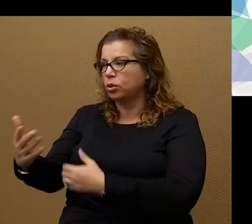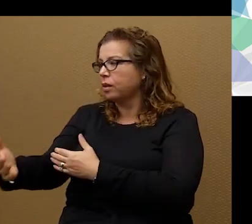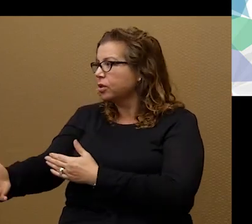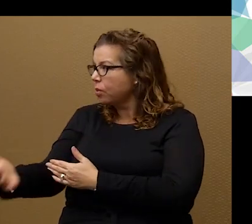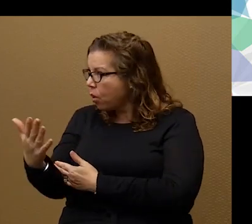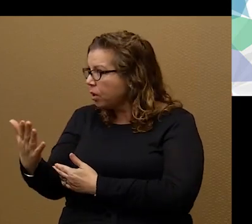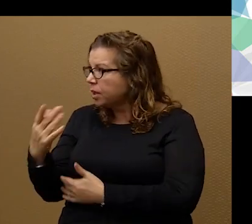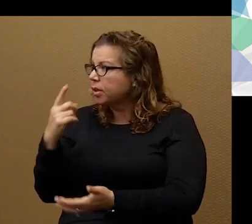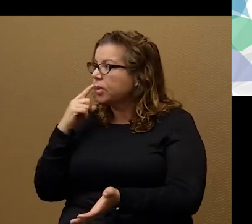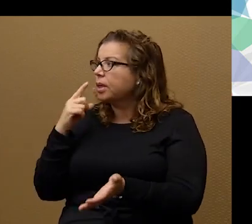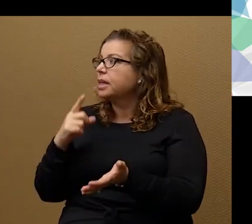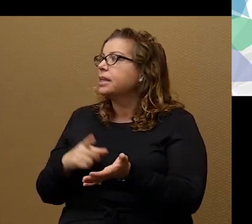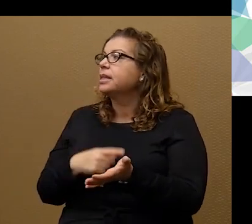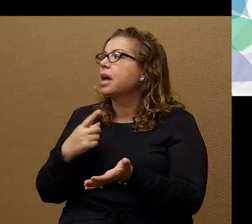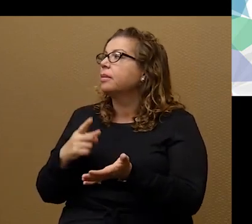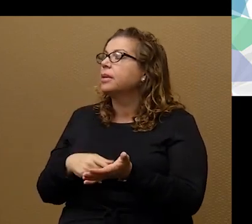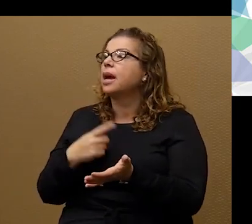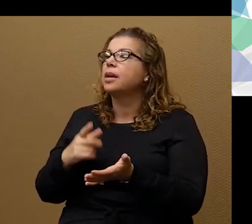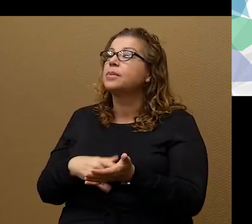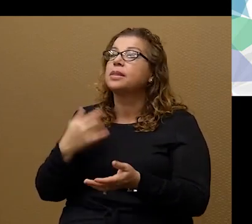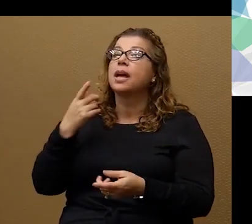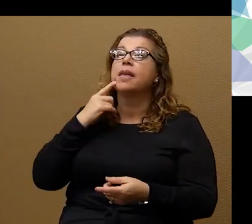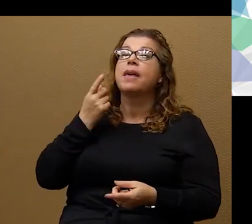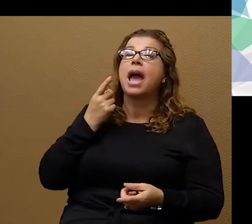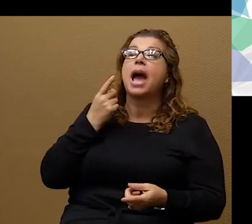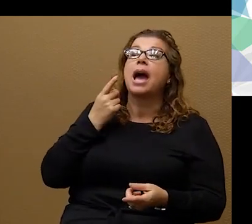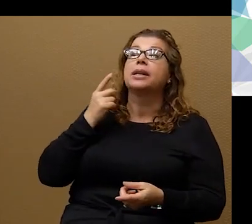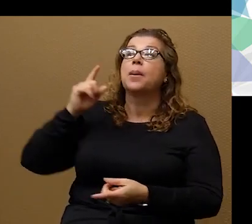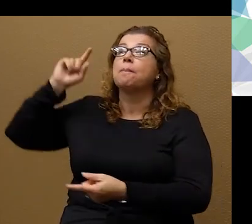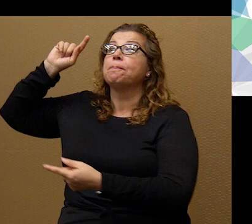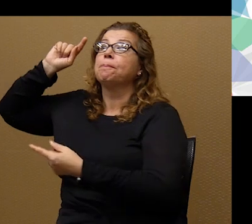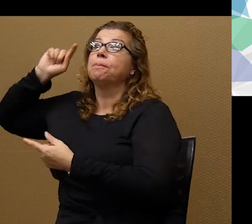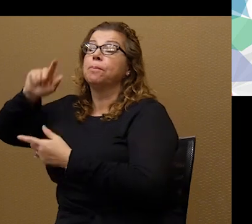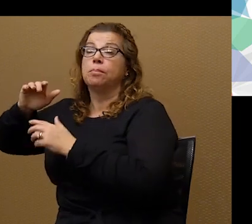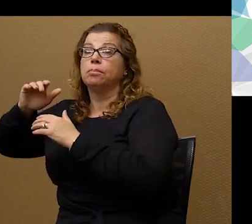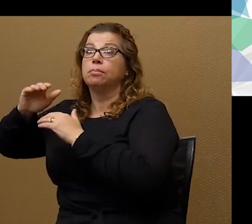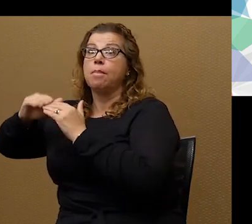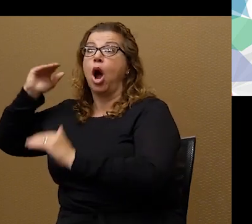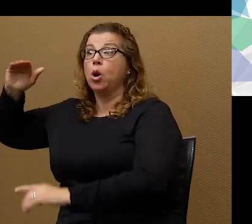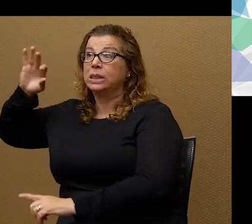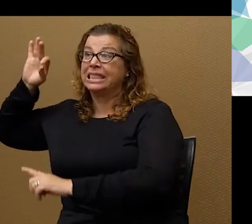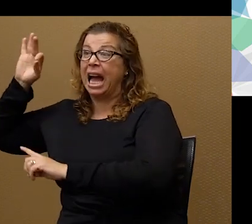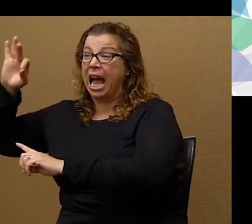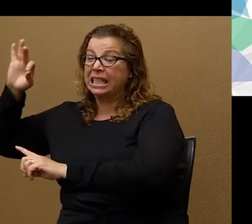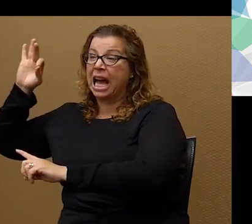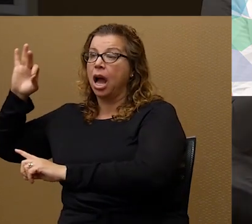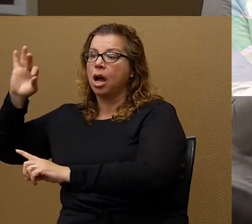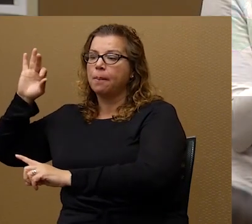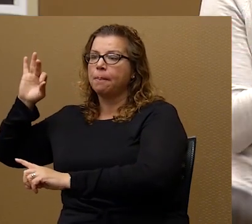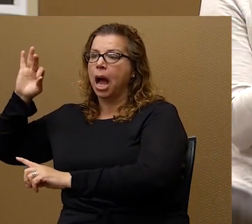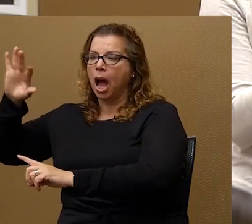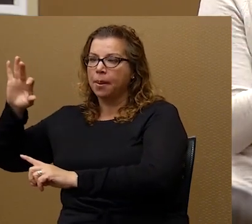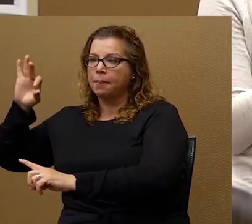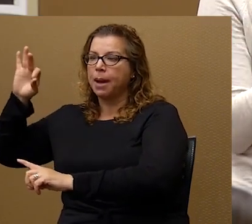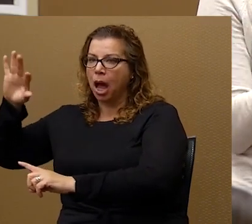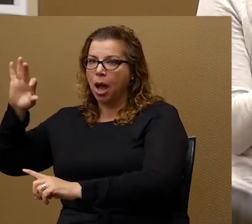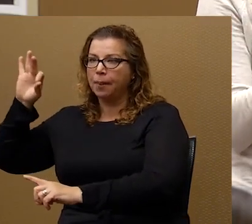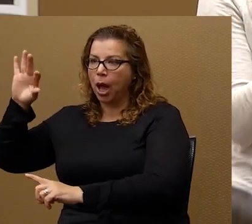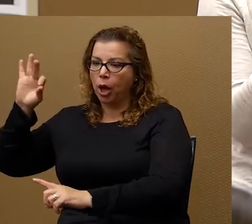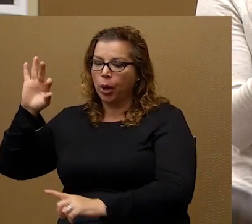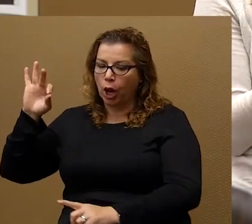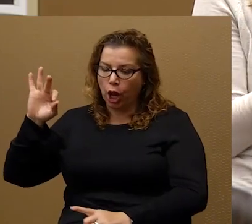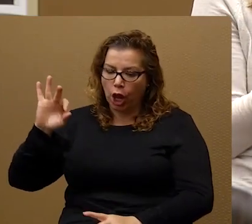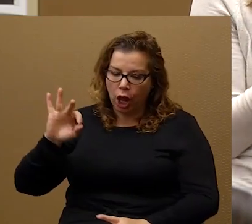sometimes the most to least prompting is the best way to teach a student. But if a student has